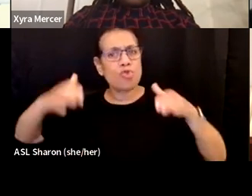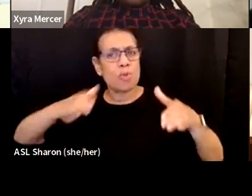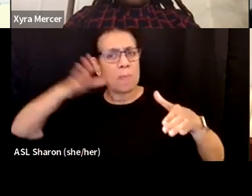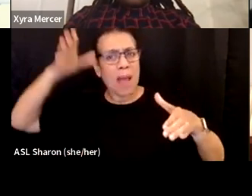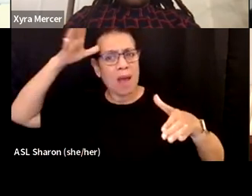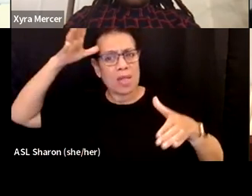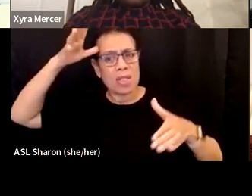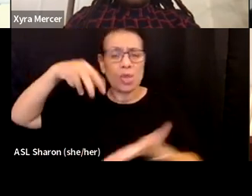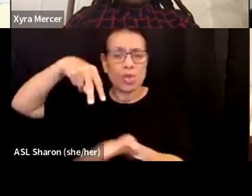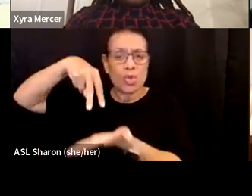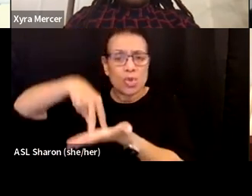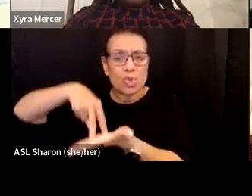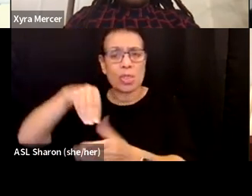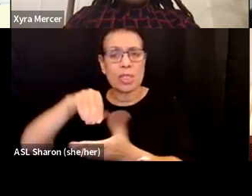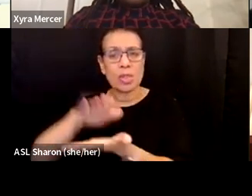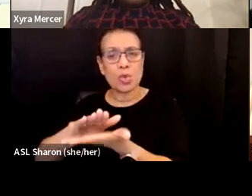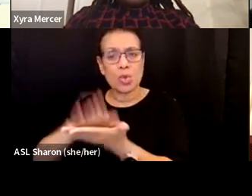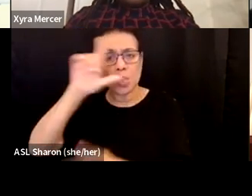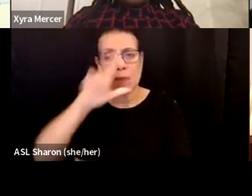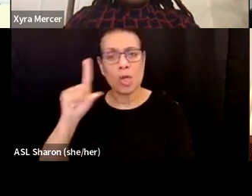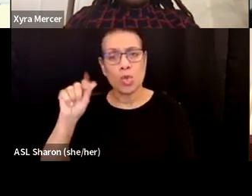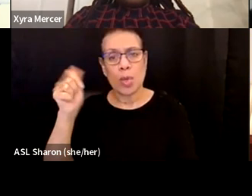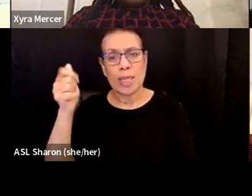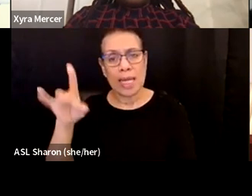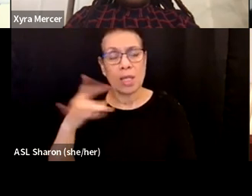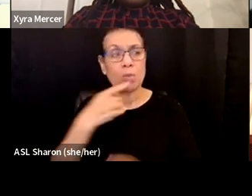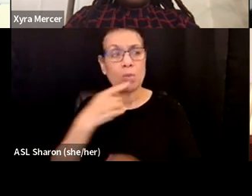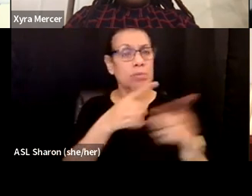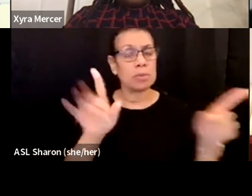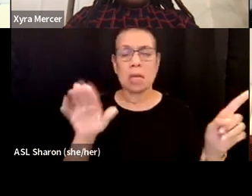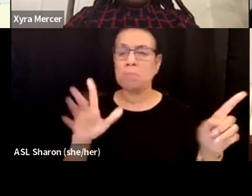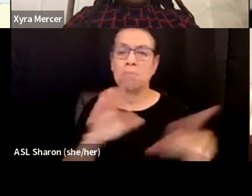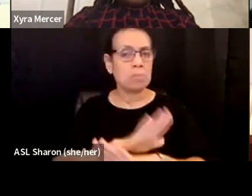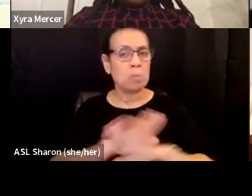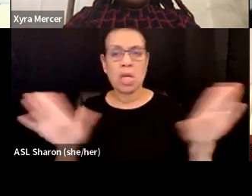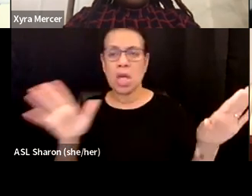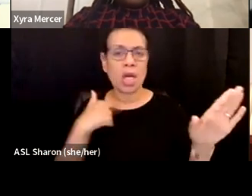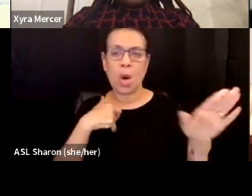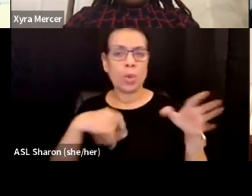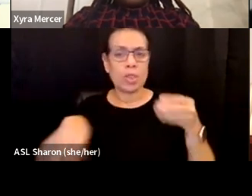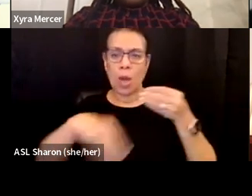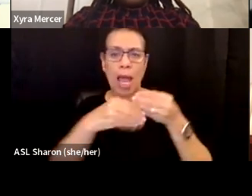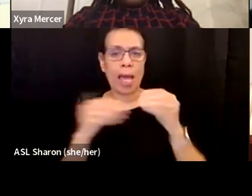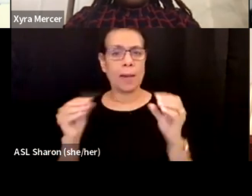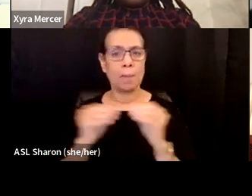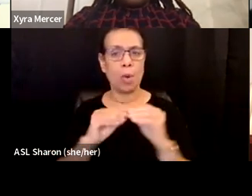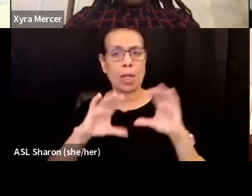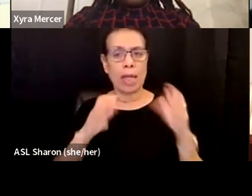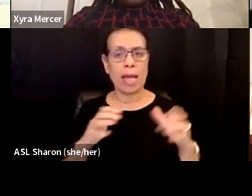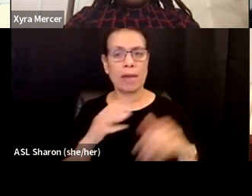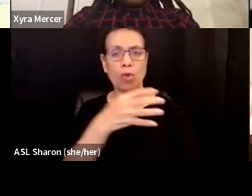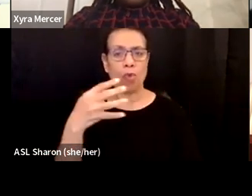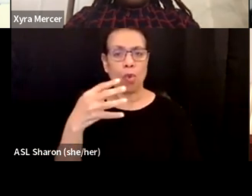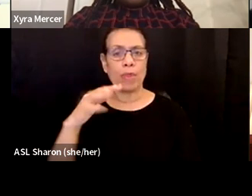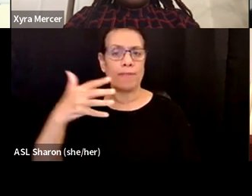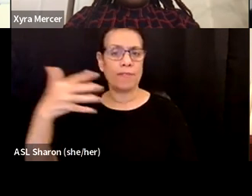the school library in 2018 when the district announced they would not fulfill their promise to expand the shah to a fourth and fifth grade and